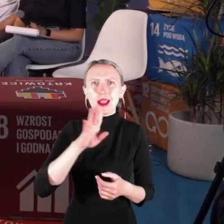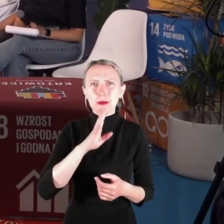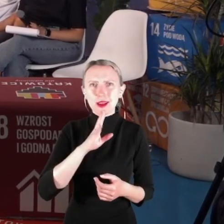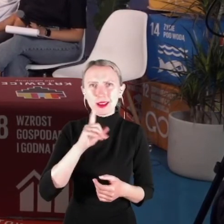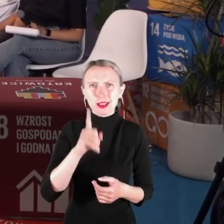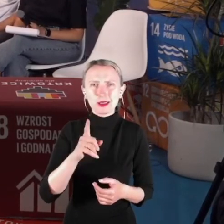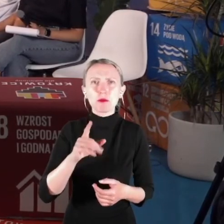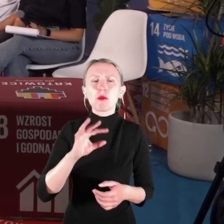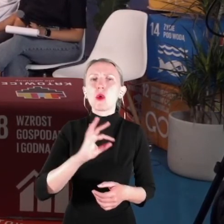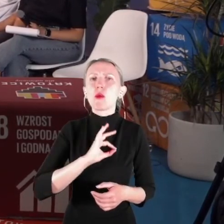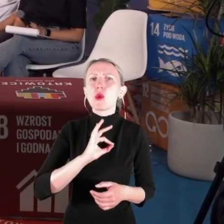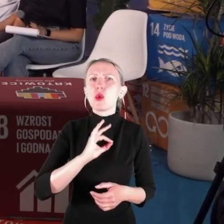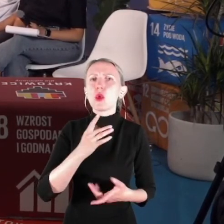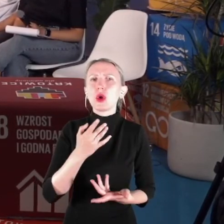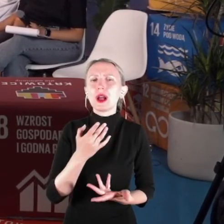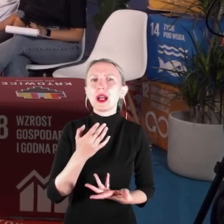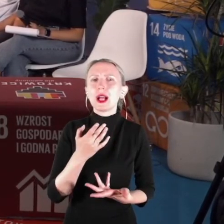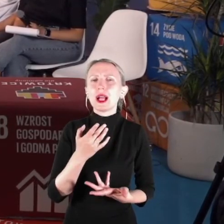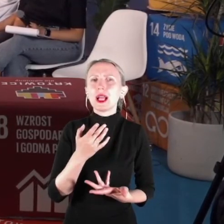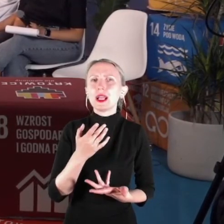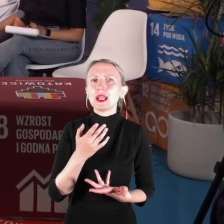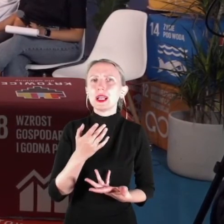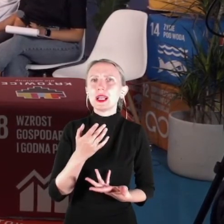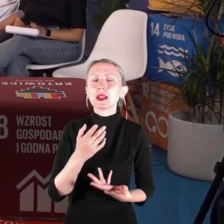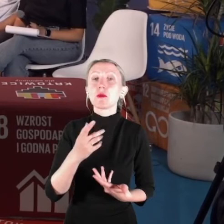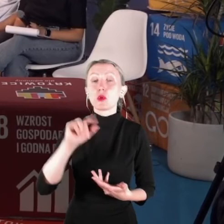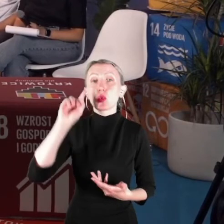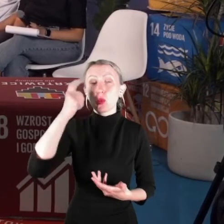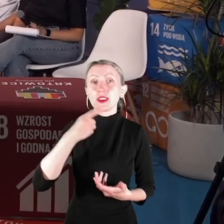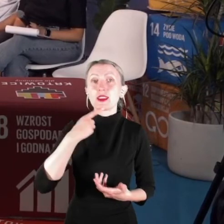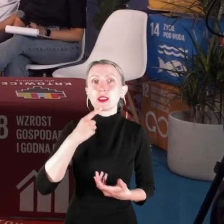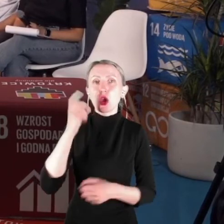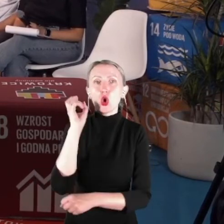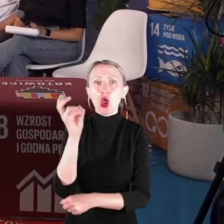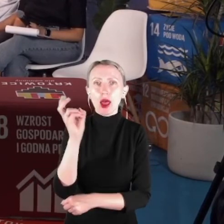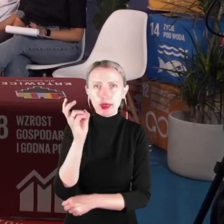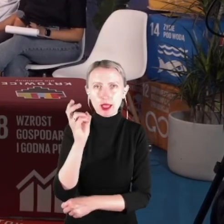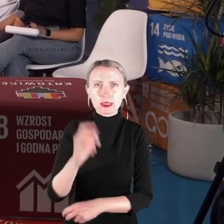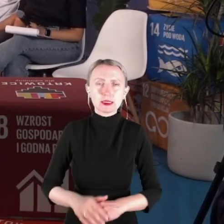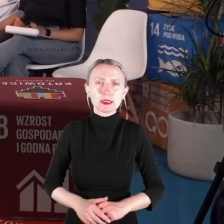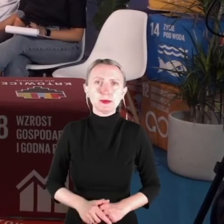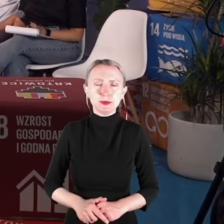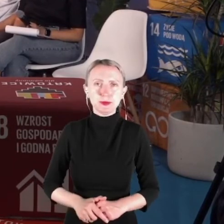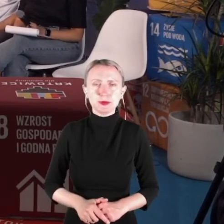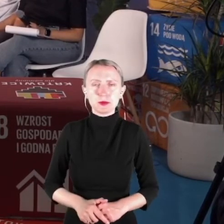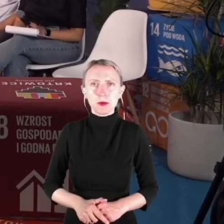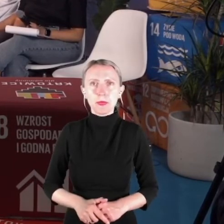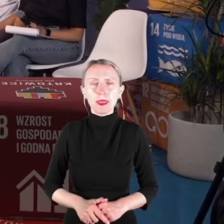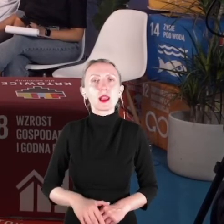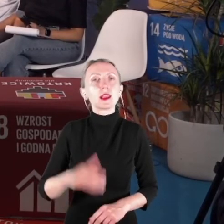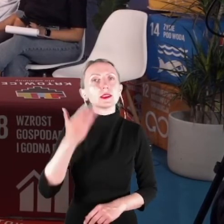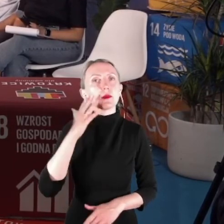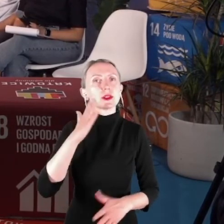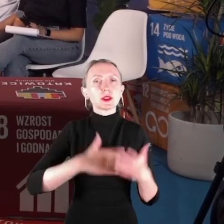am a co-founder of the City Innovation Exchange Lab. And the City Innovation Exchange Lab is very happy to be here. Thank